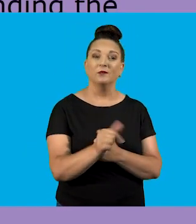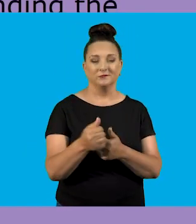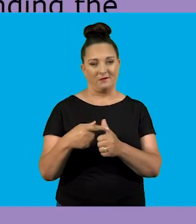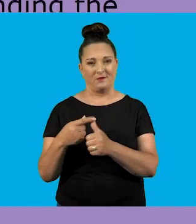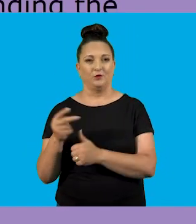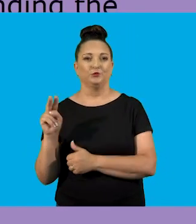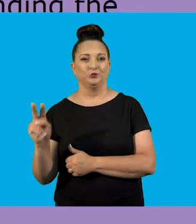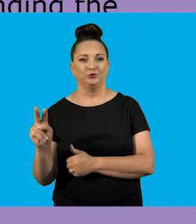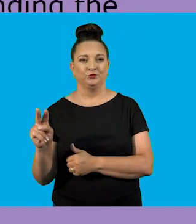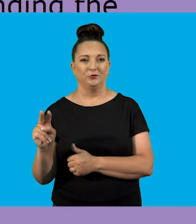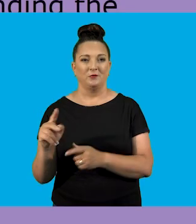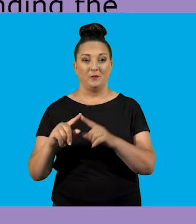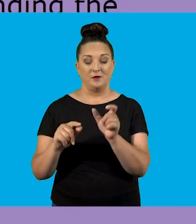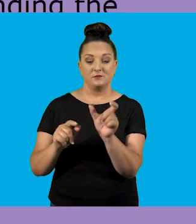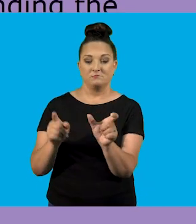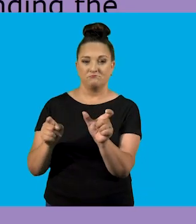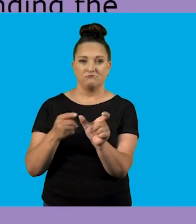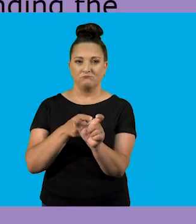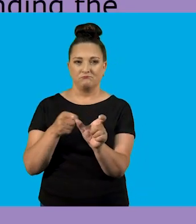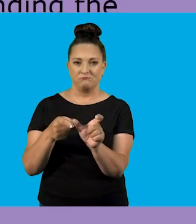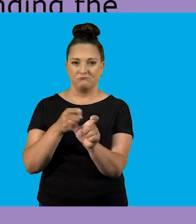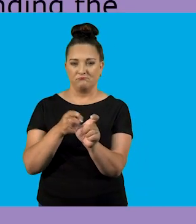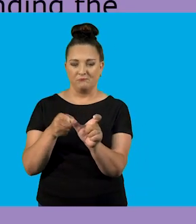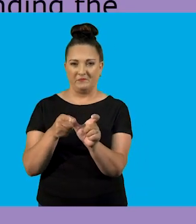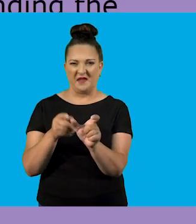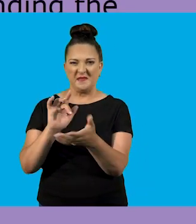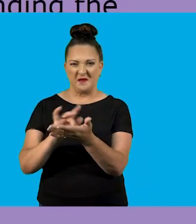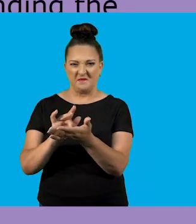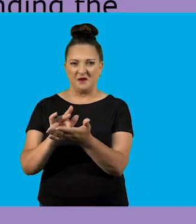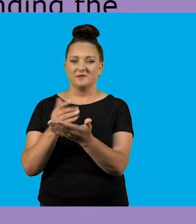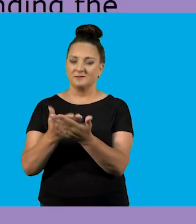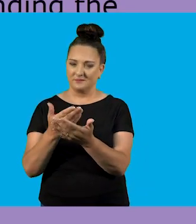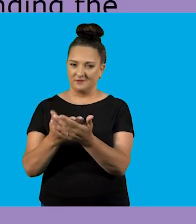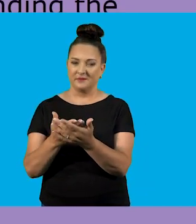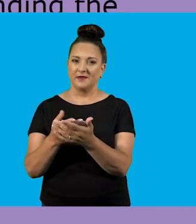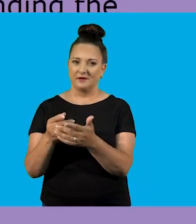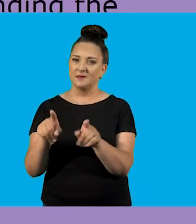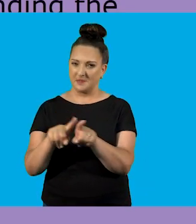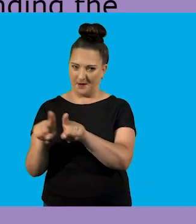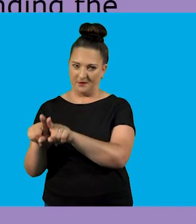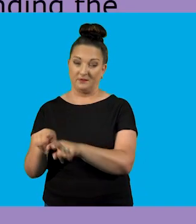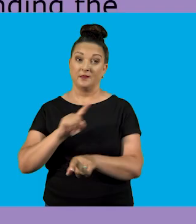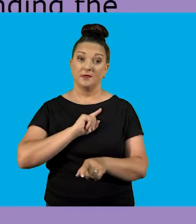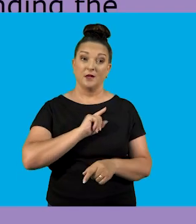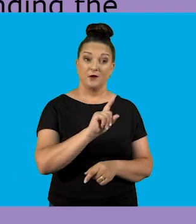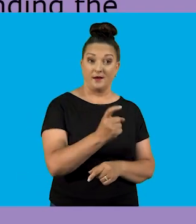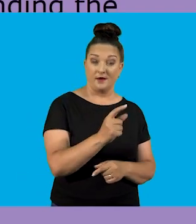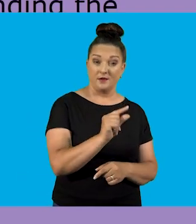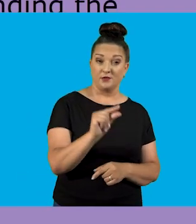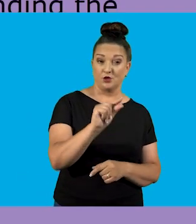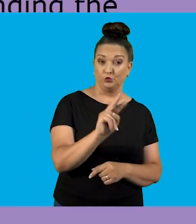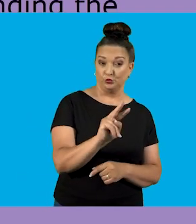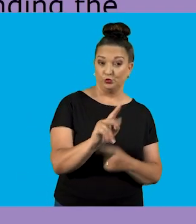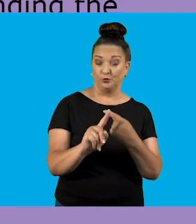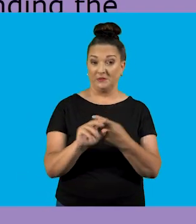2. The two middle terms are like terms, so that means we have x squared plus, that's 2 plus 1, which gives